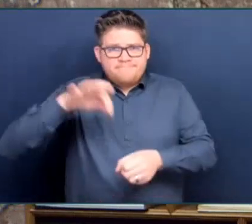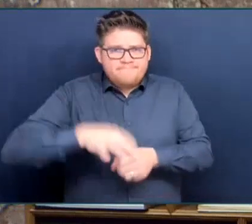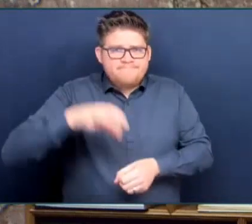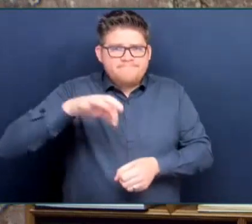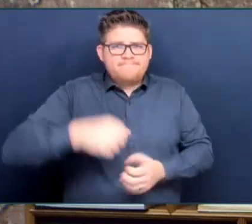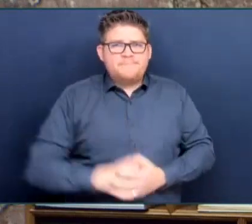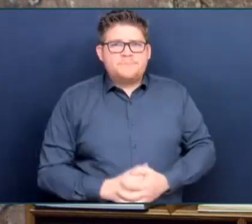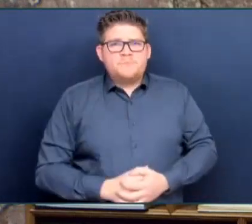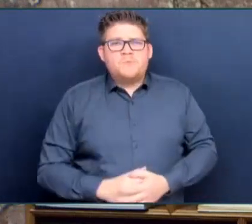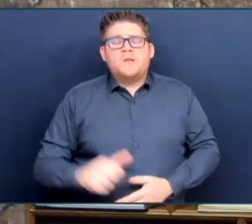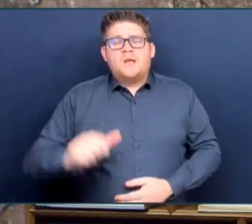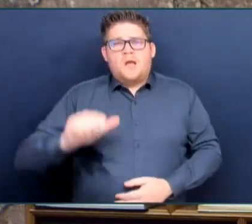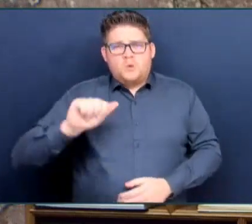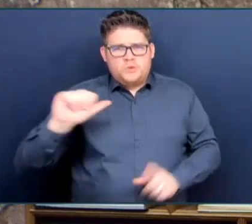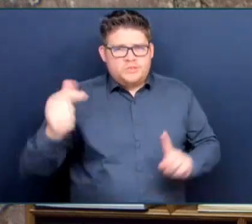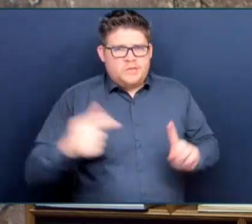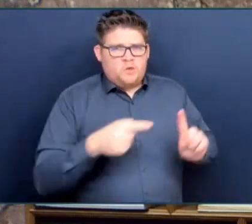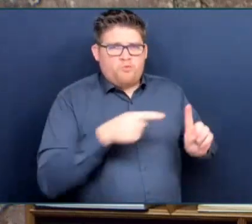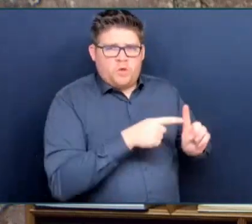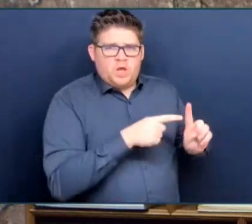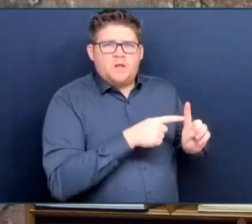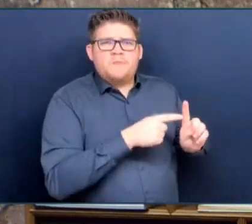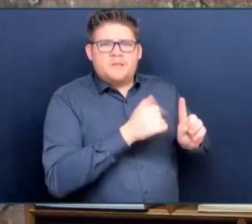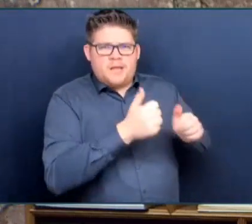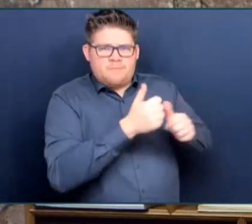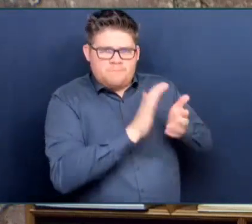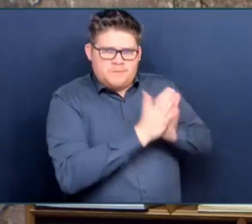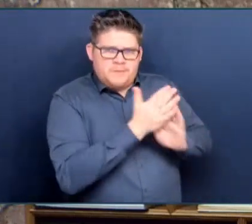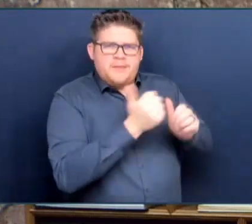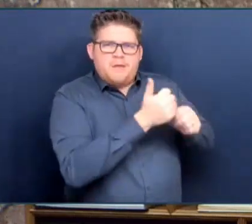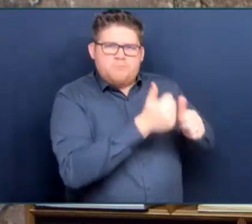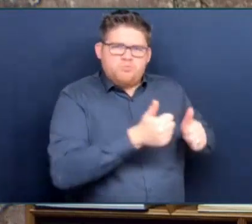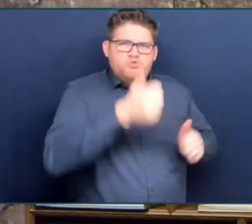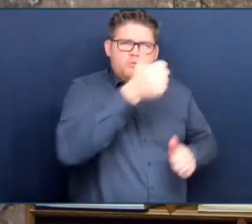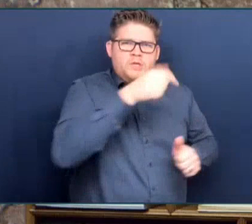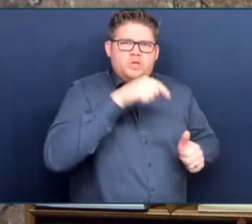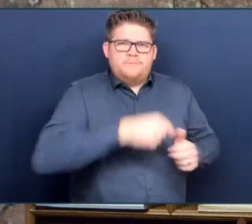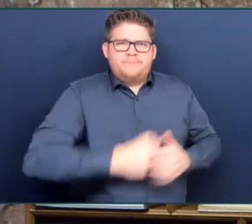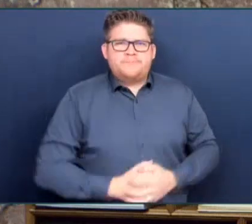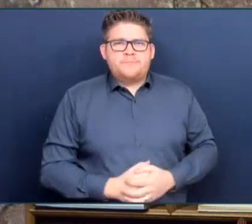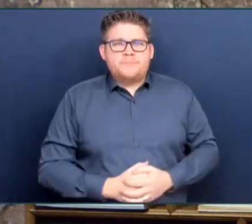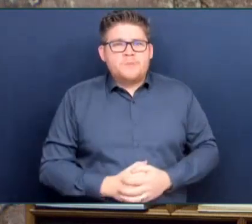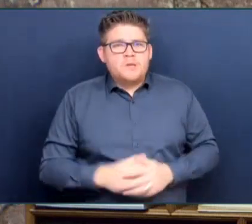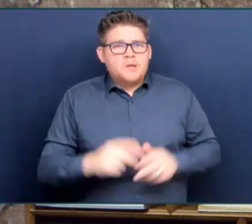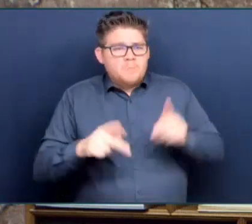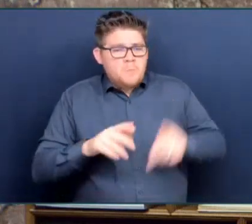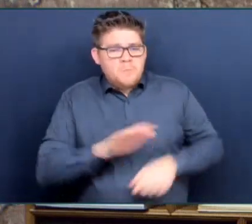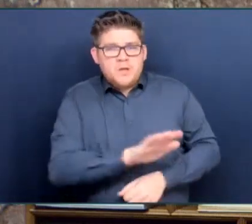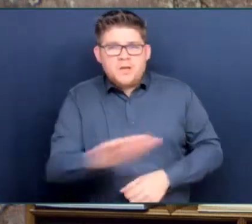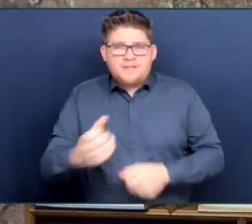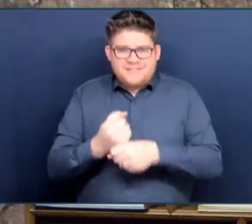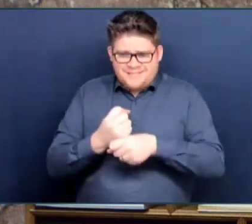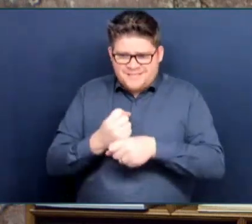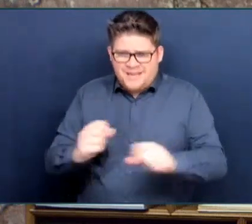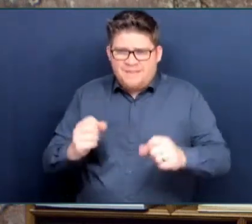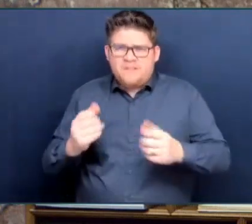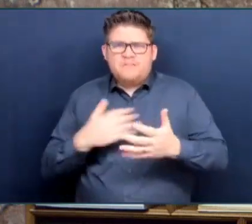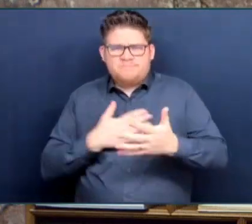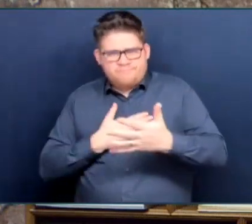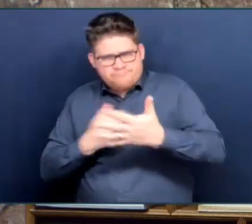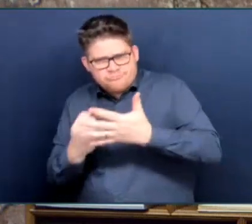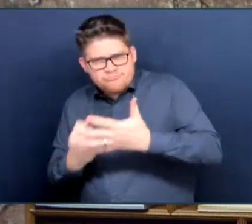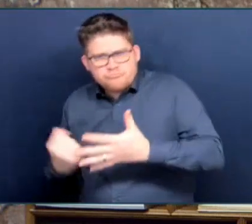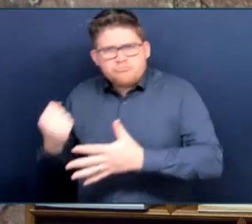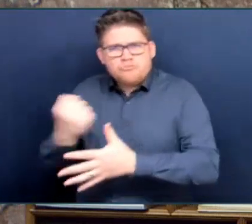priority, putting in place initiatives that could have been put in place in this government many years before, but weren't, Honourable Speaker.